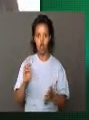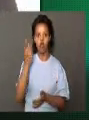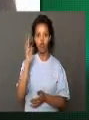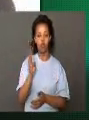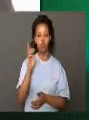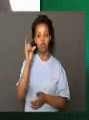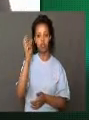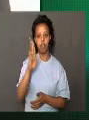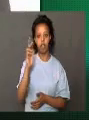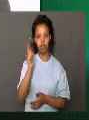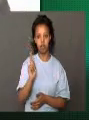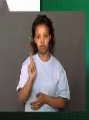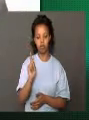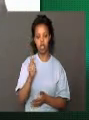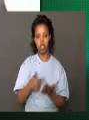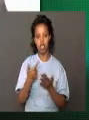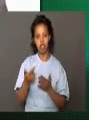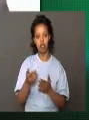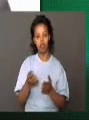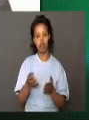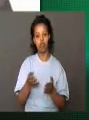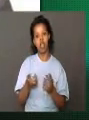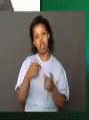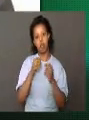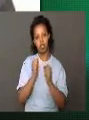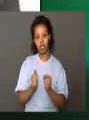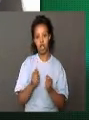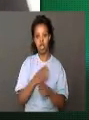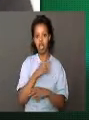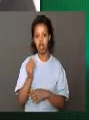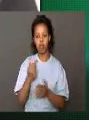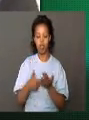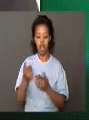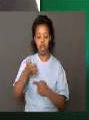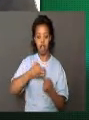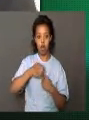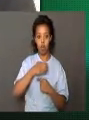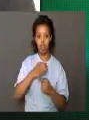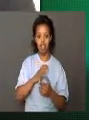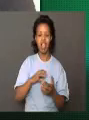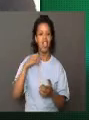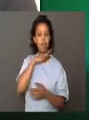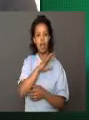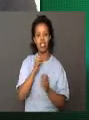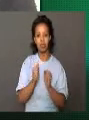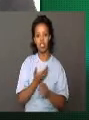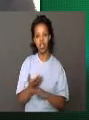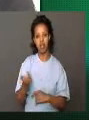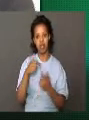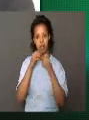organic pollutants that would contaminate the environment. Also,